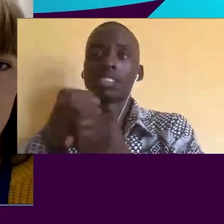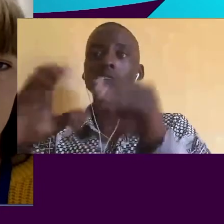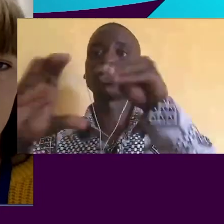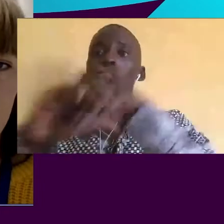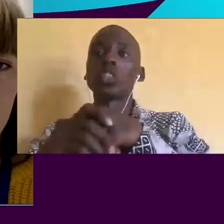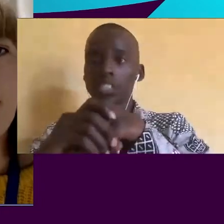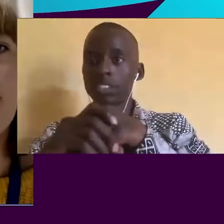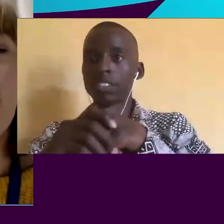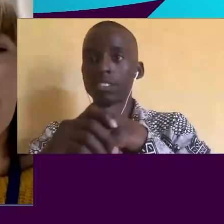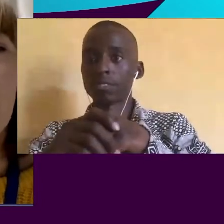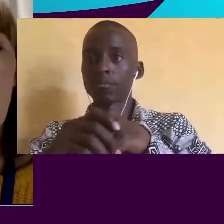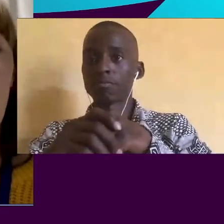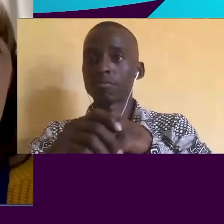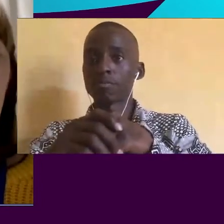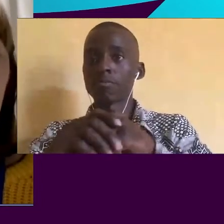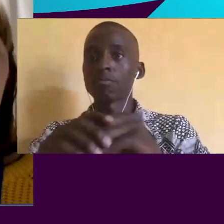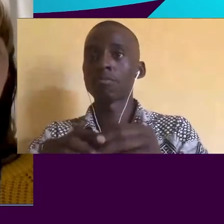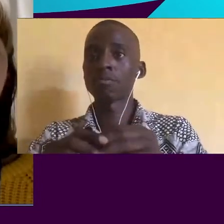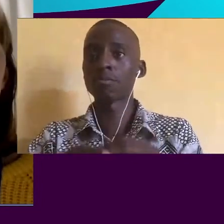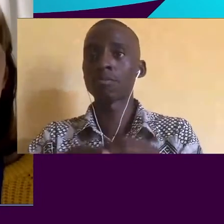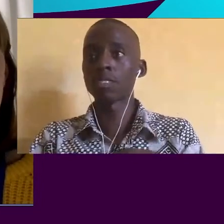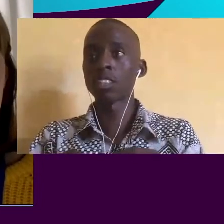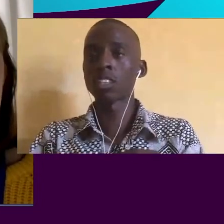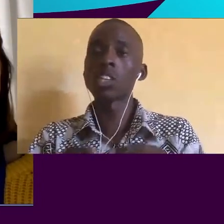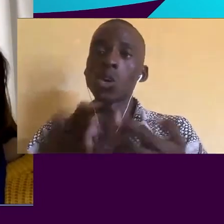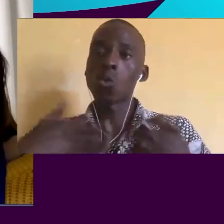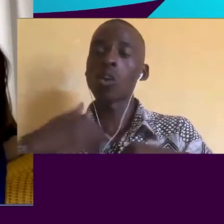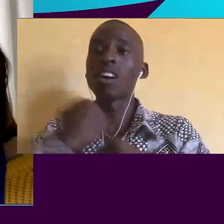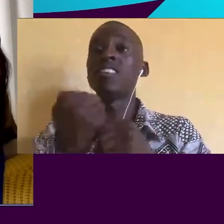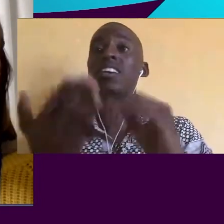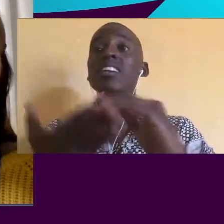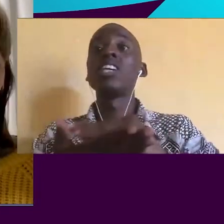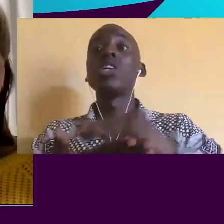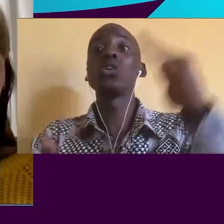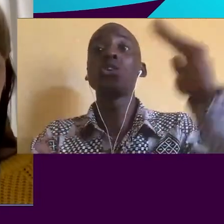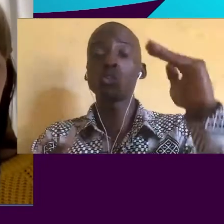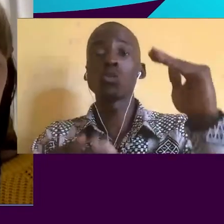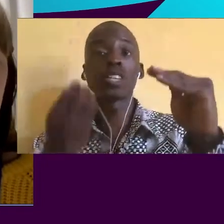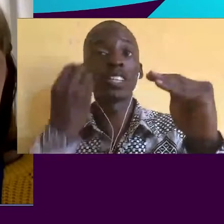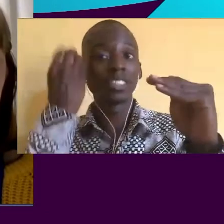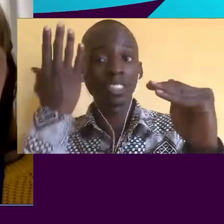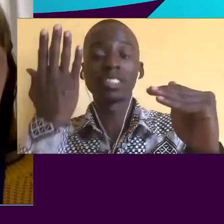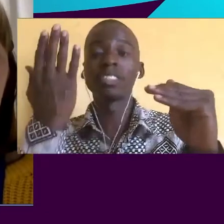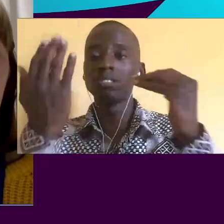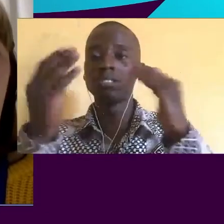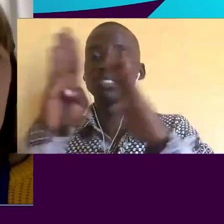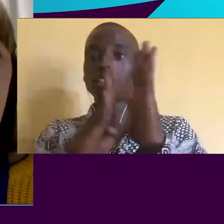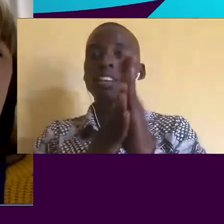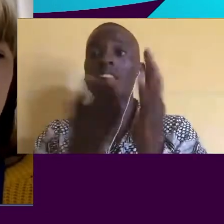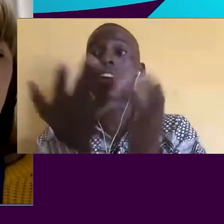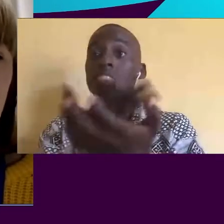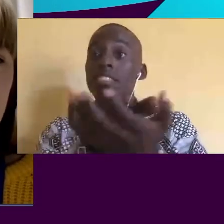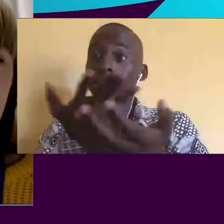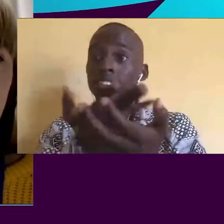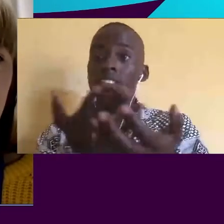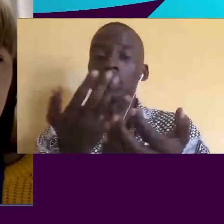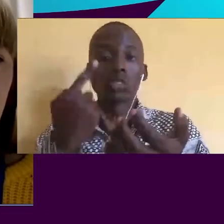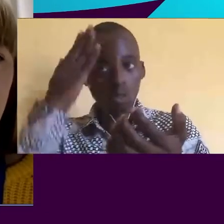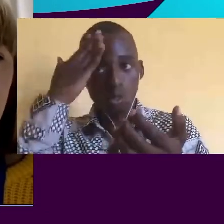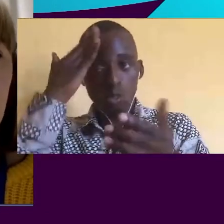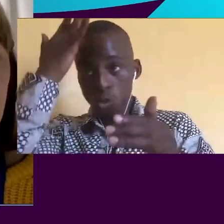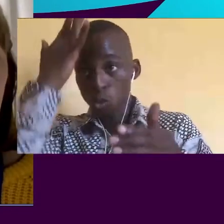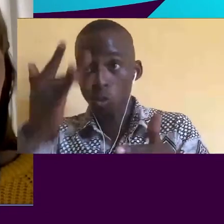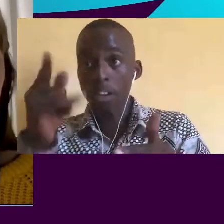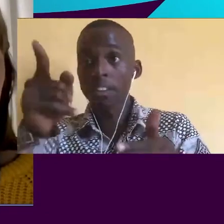boys. So we've done a lot of initiatives and analysis to find out why that is and to try and